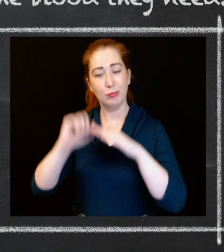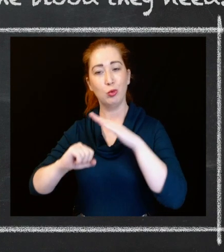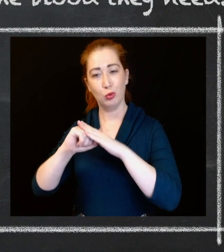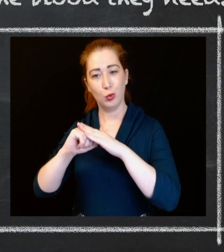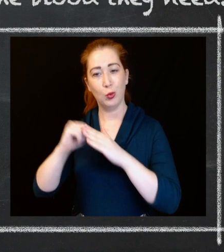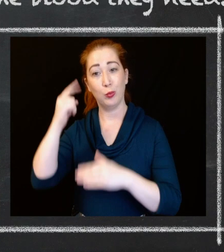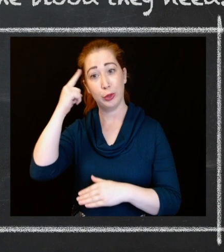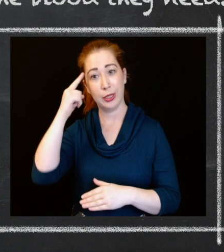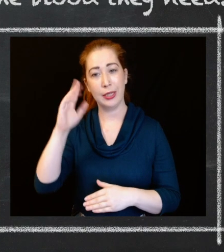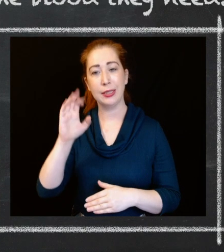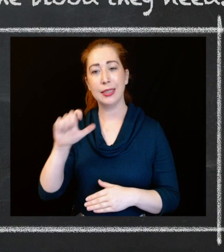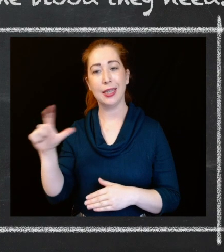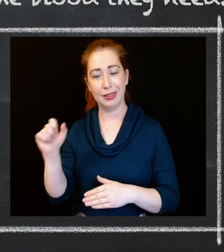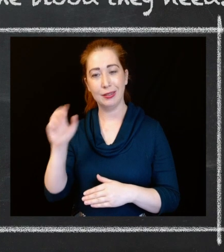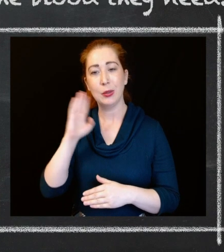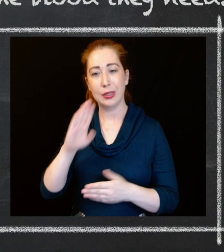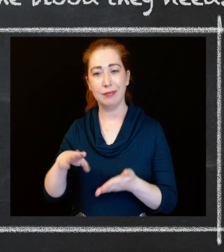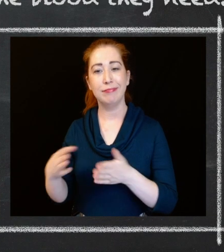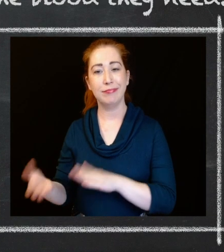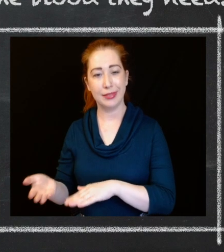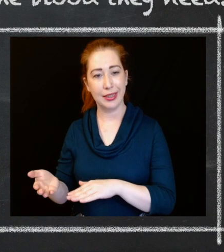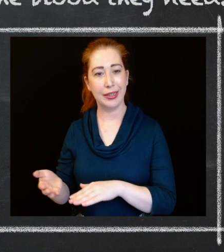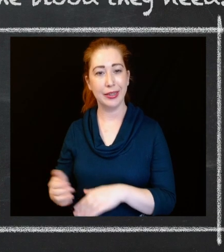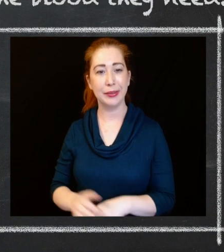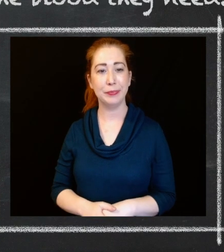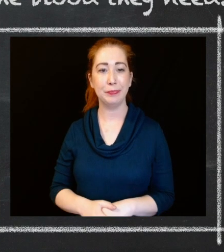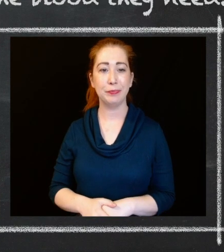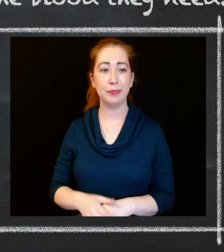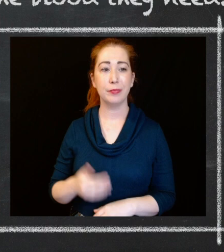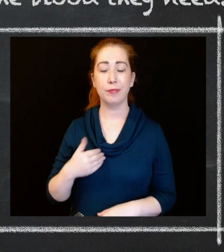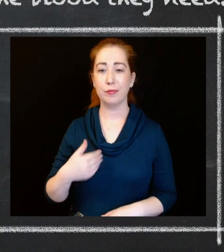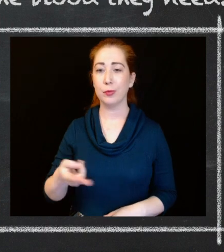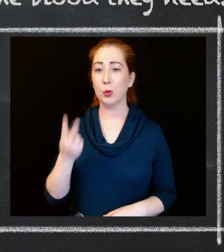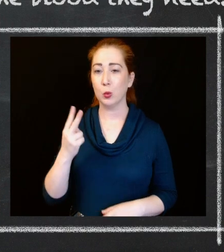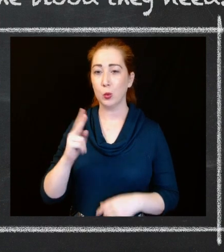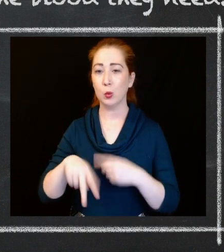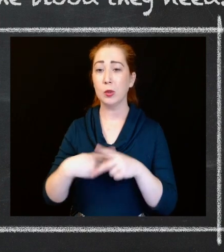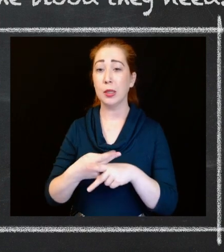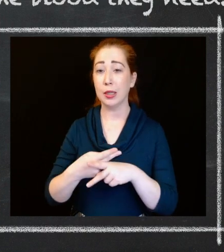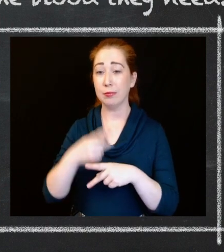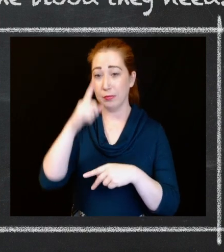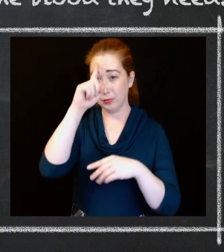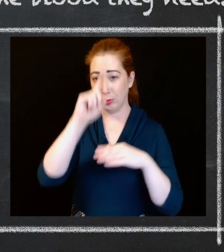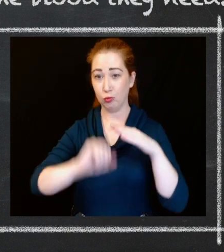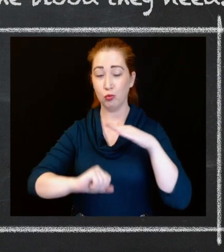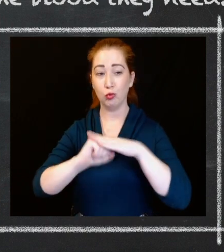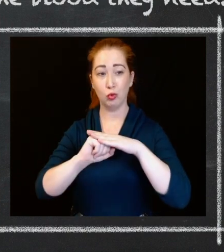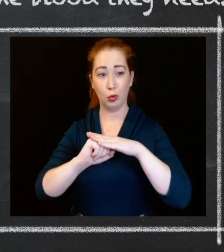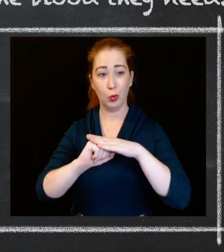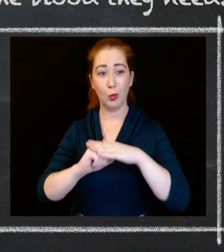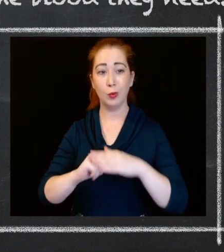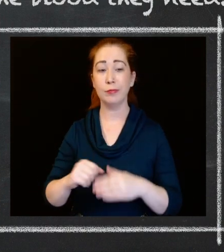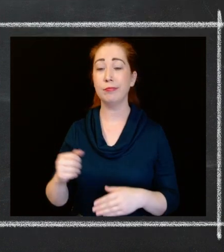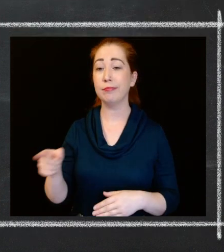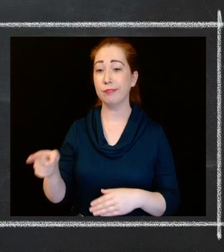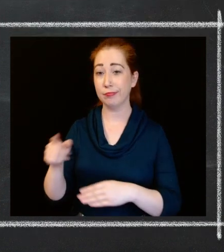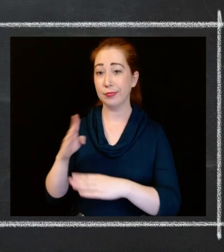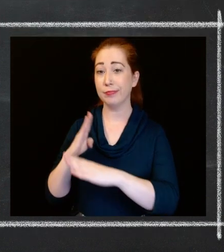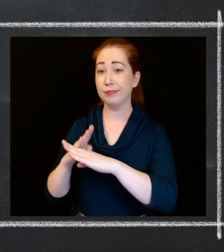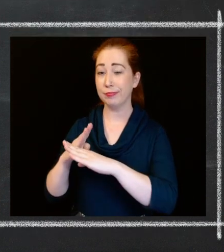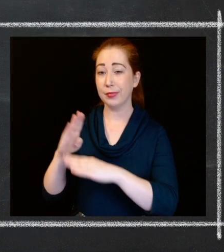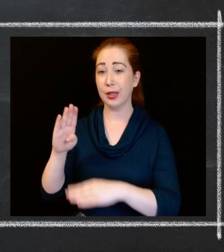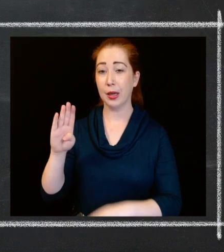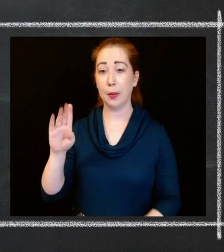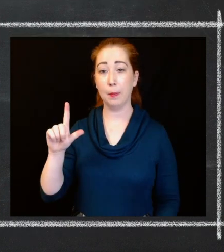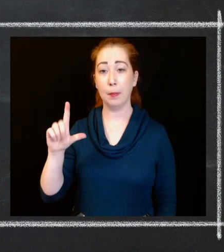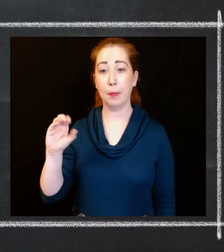in a brain attack or stroke, brain cells begin to die if they don't get the blood they need.